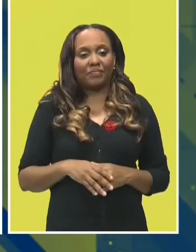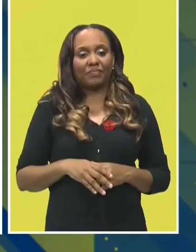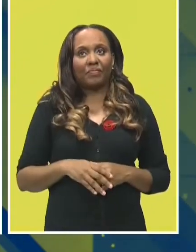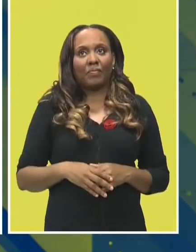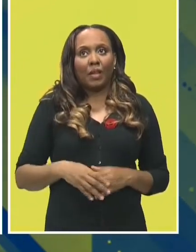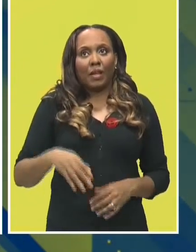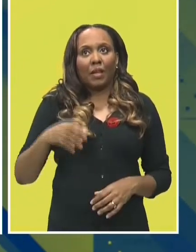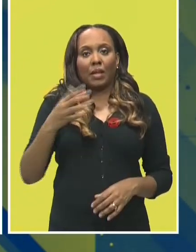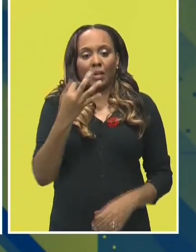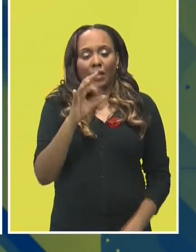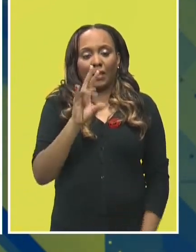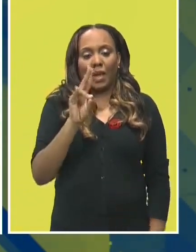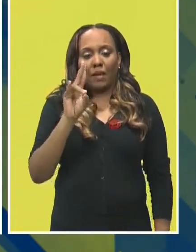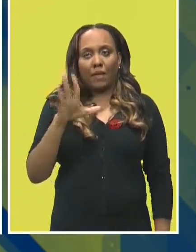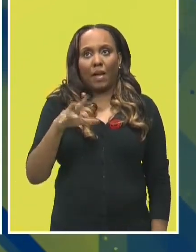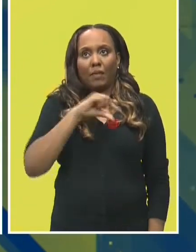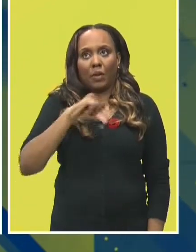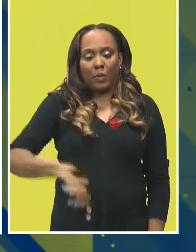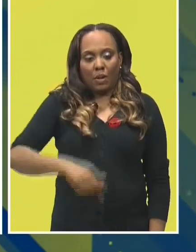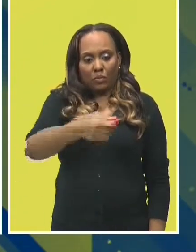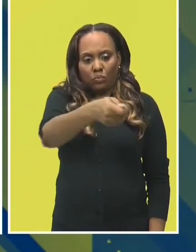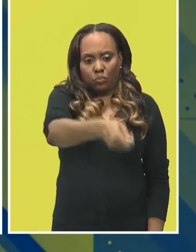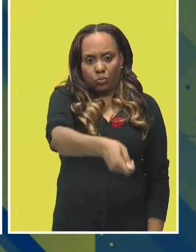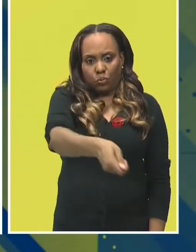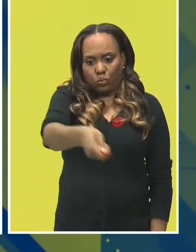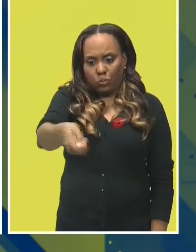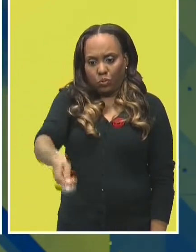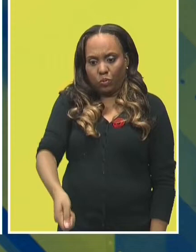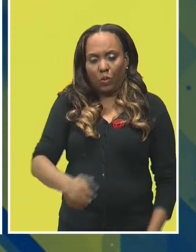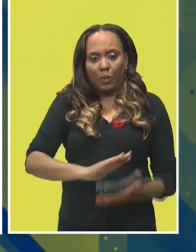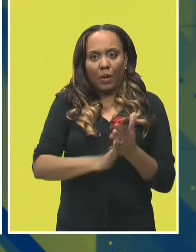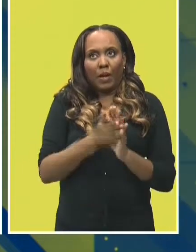in 1975 and made a national hero in